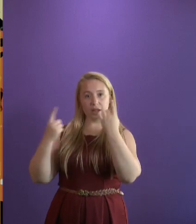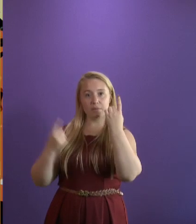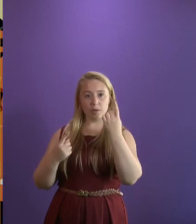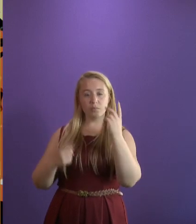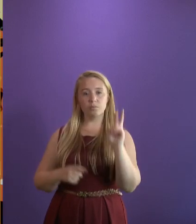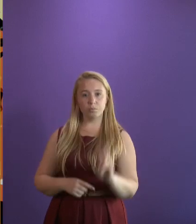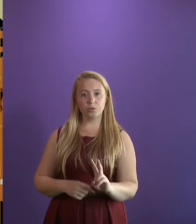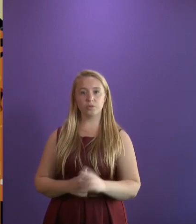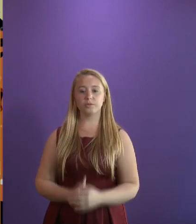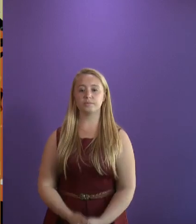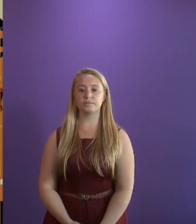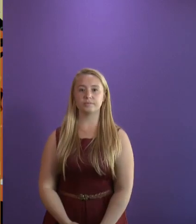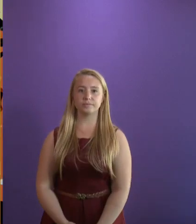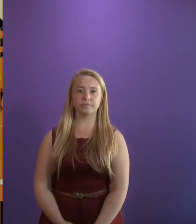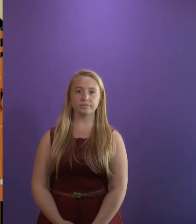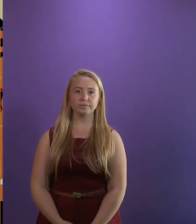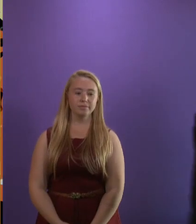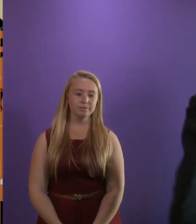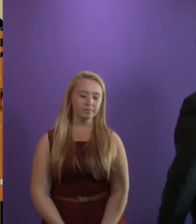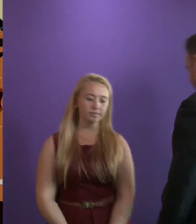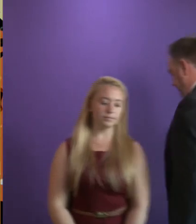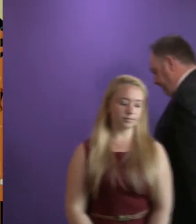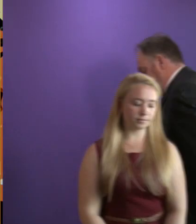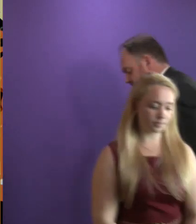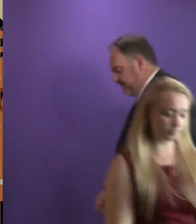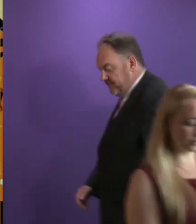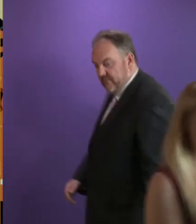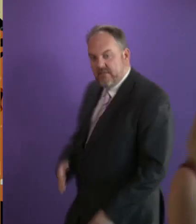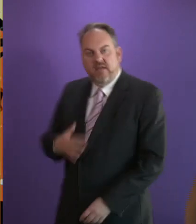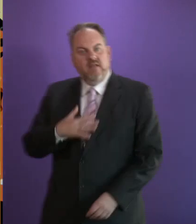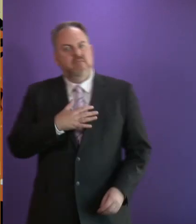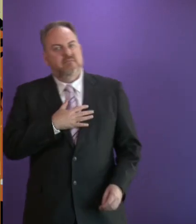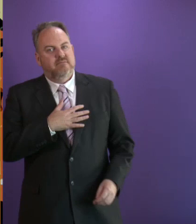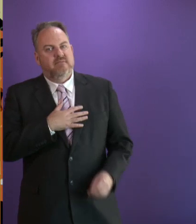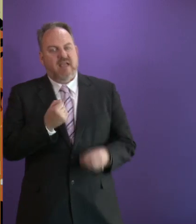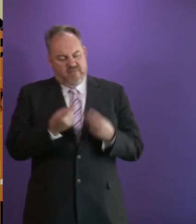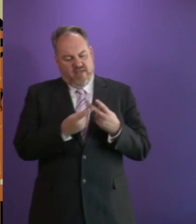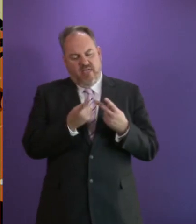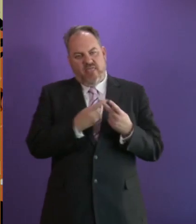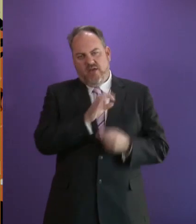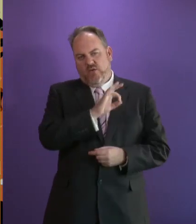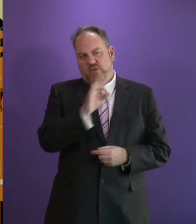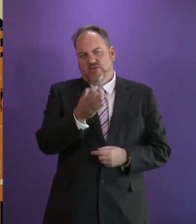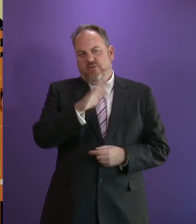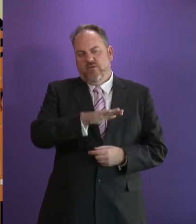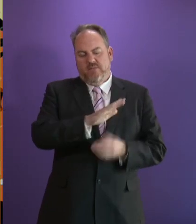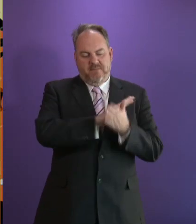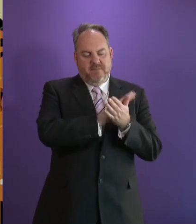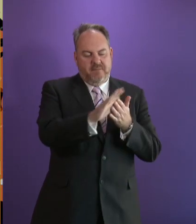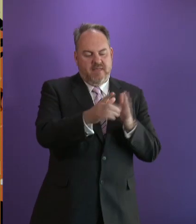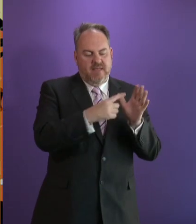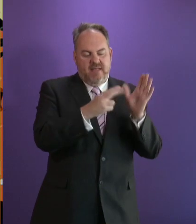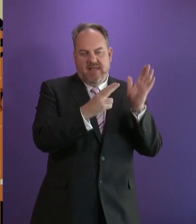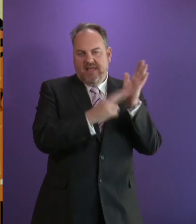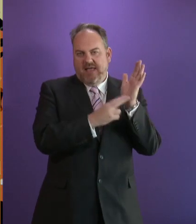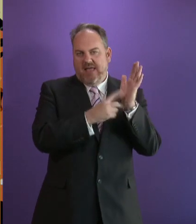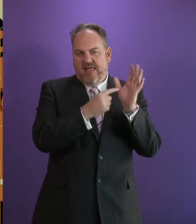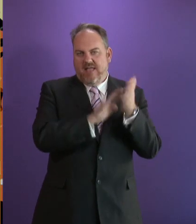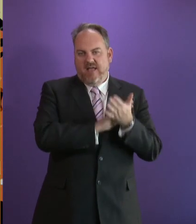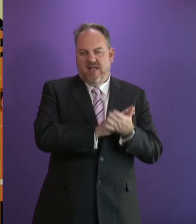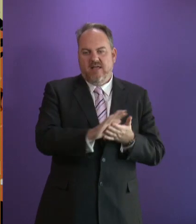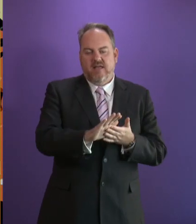Katie, I've just had a question which follows on from that, from Hannah. Do you think there's